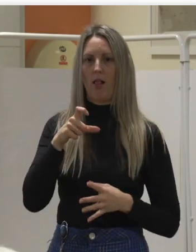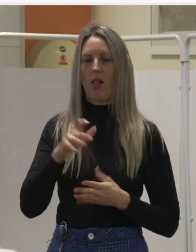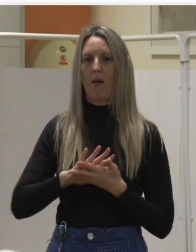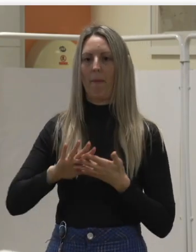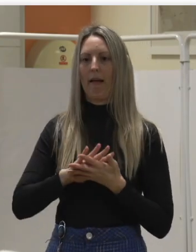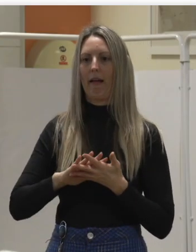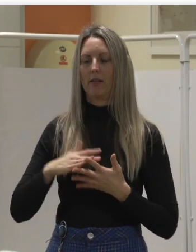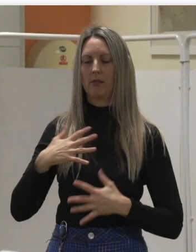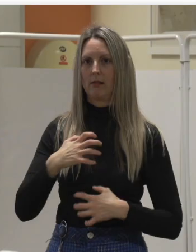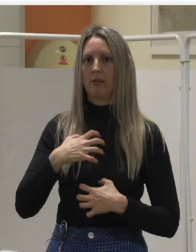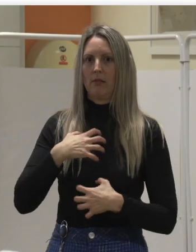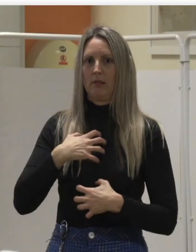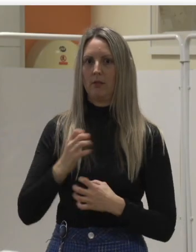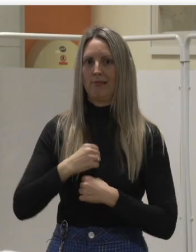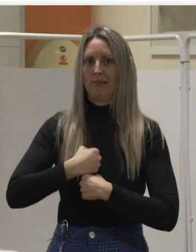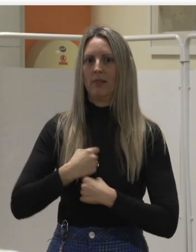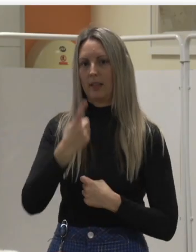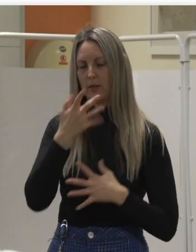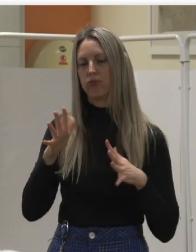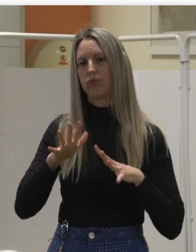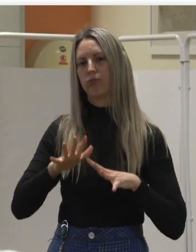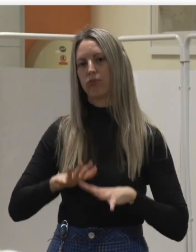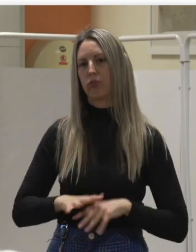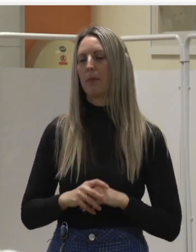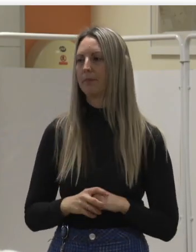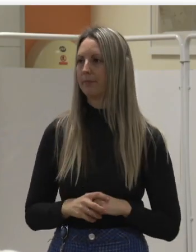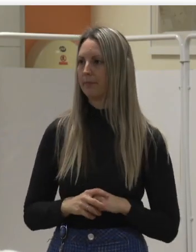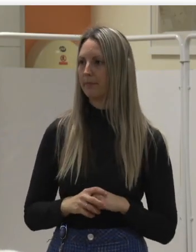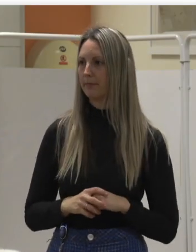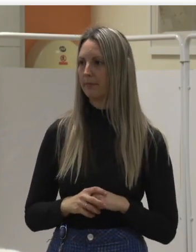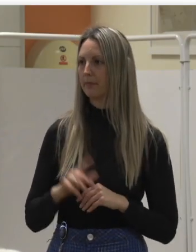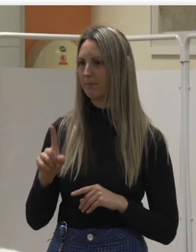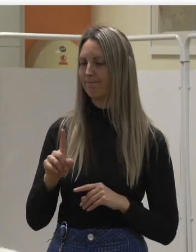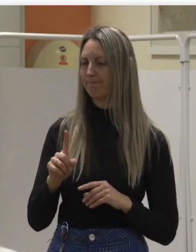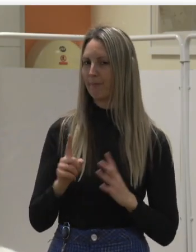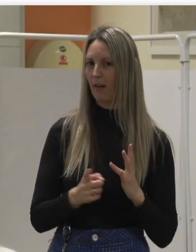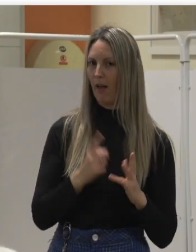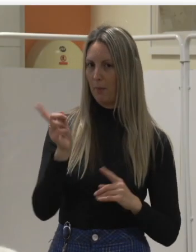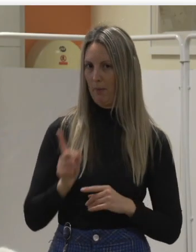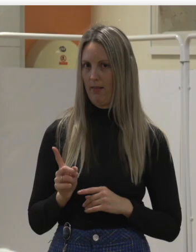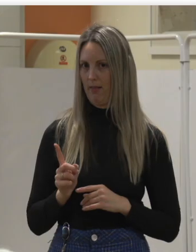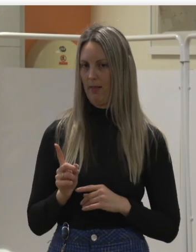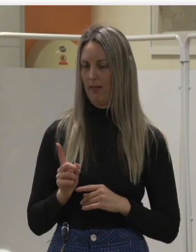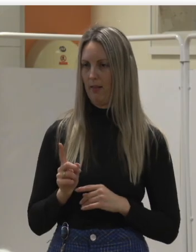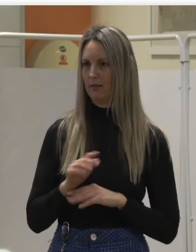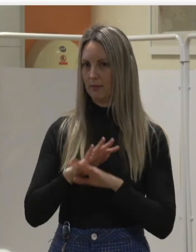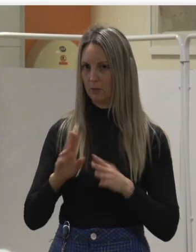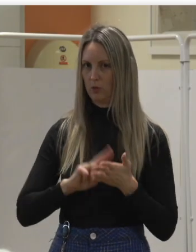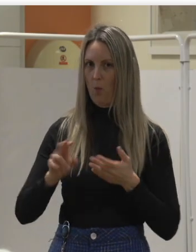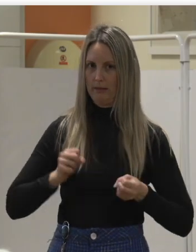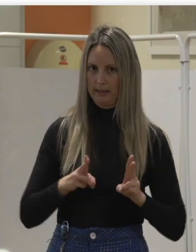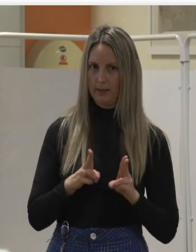pain or they are under a lot of chronic stress for a variety of reasons,